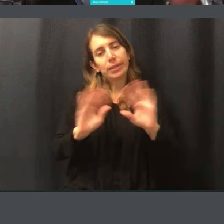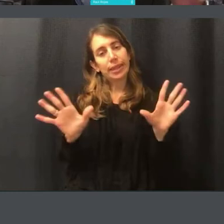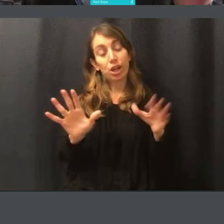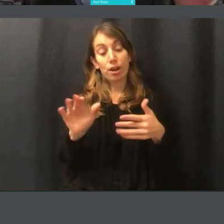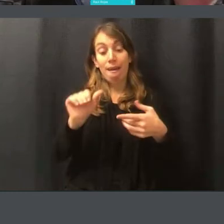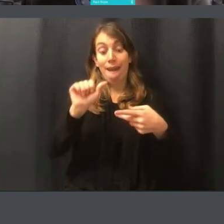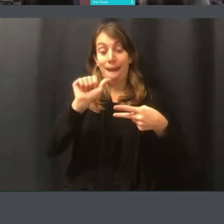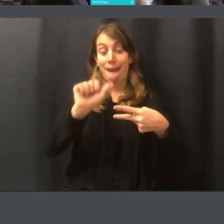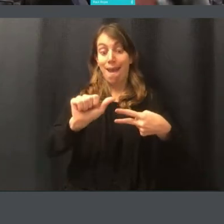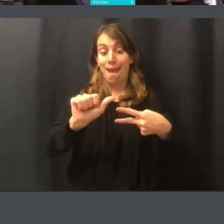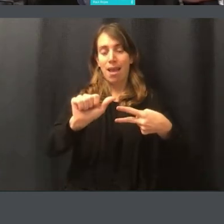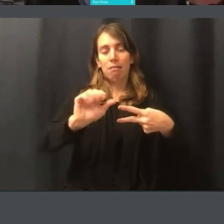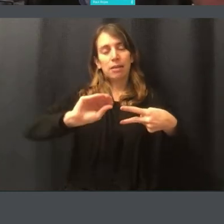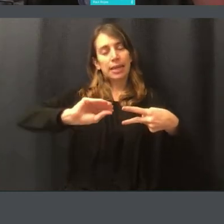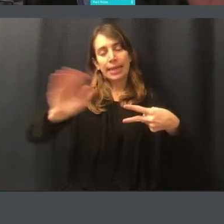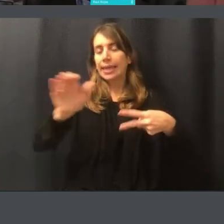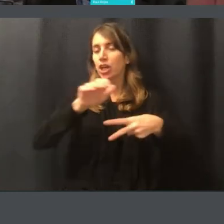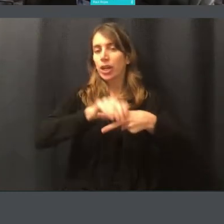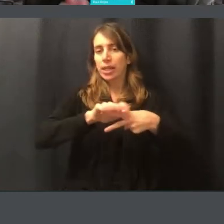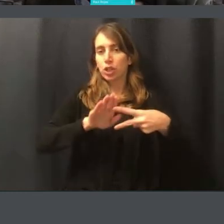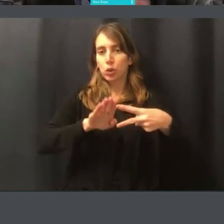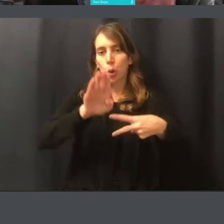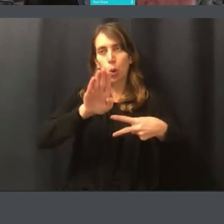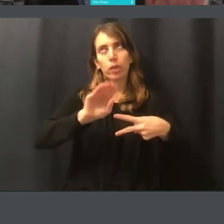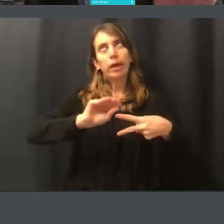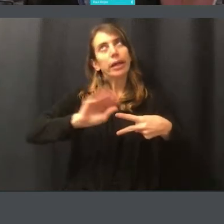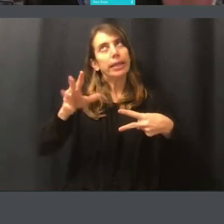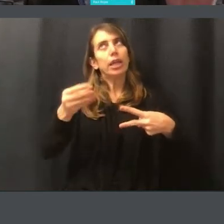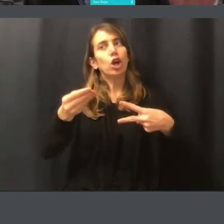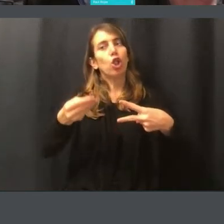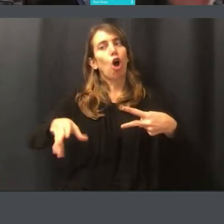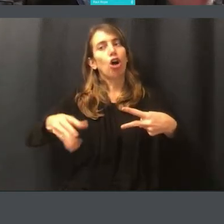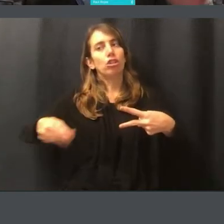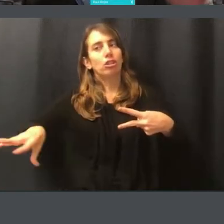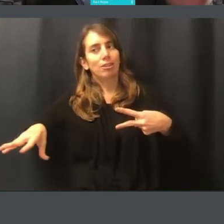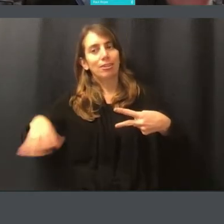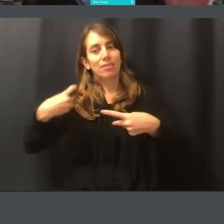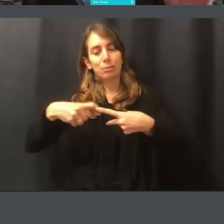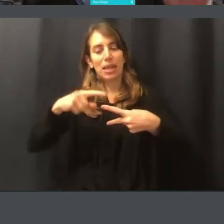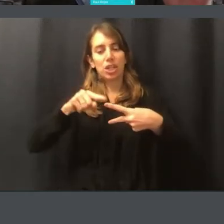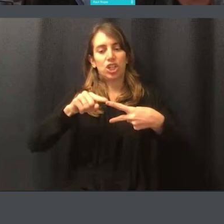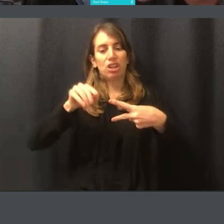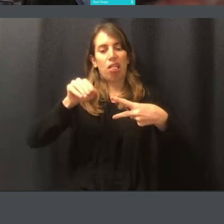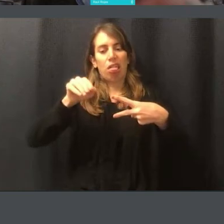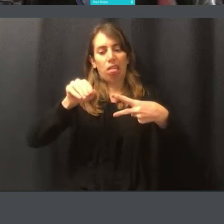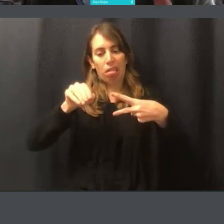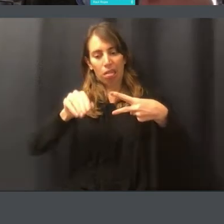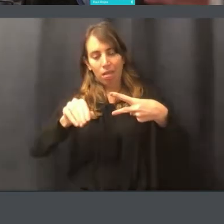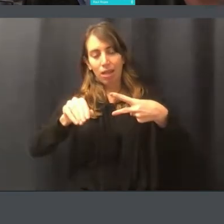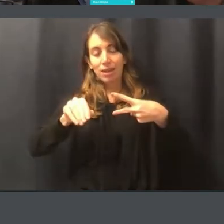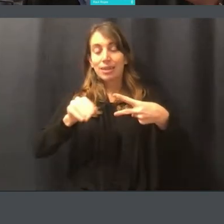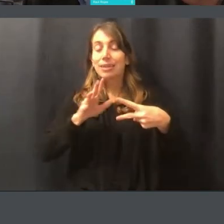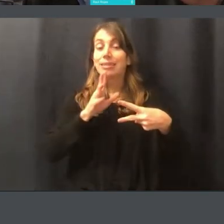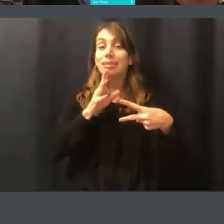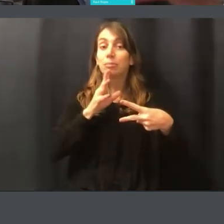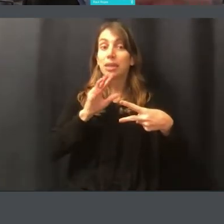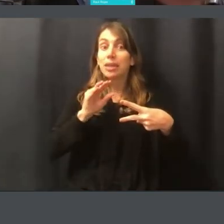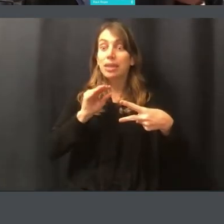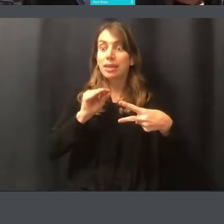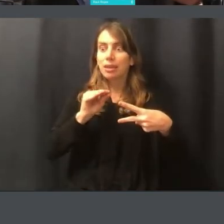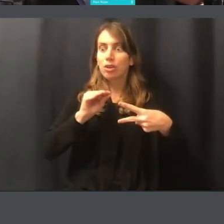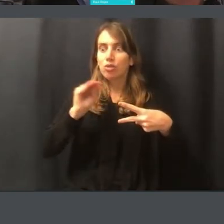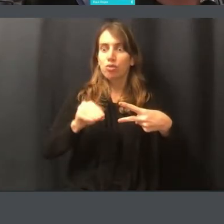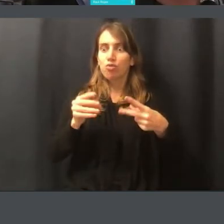A demonstrated clear English growth, but also clear loss of their Spanish, right? Their their speaking rate decreased, but also